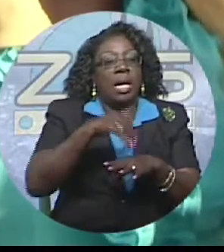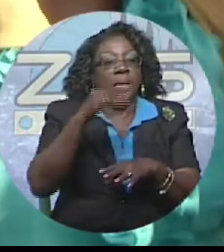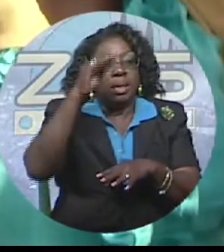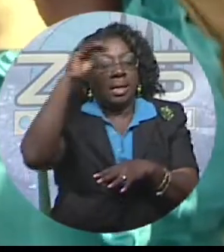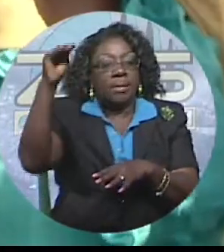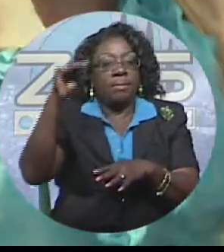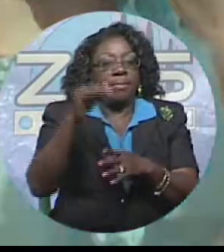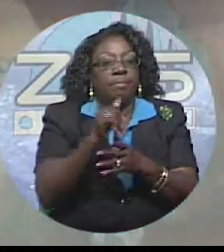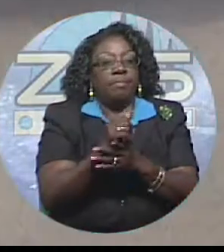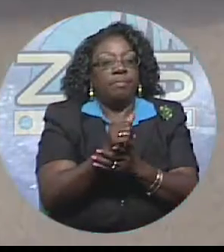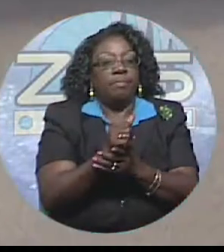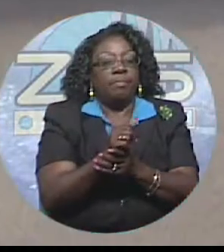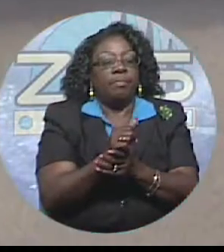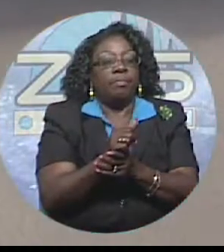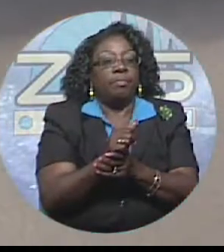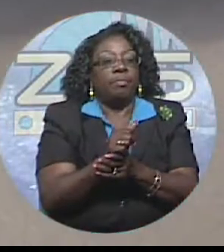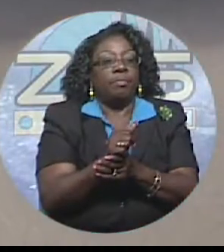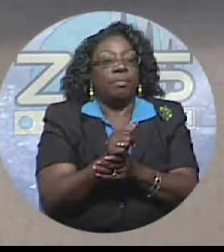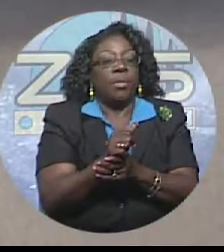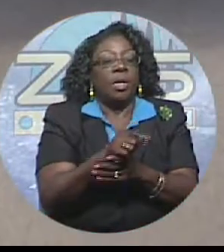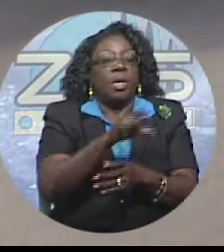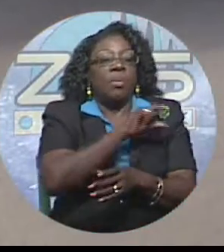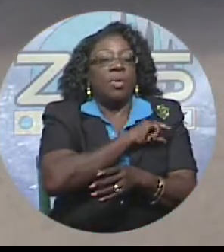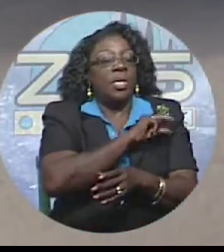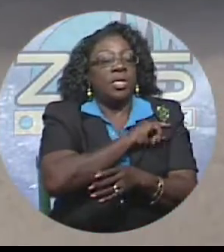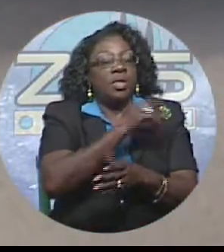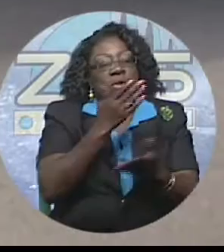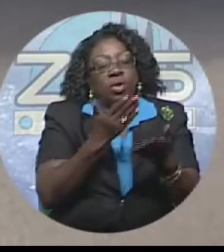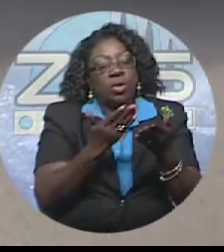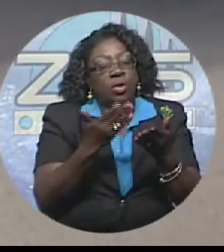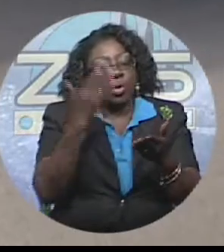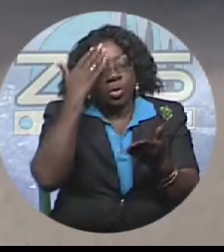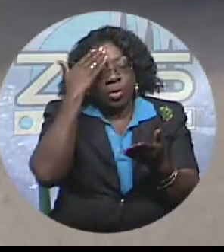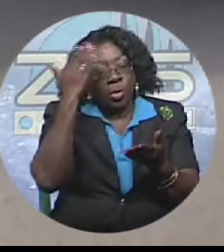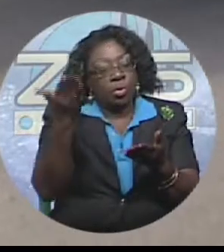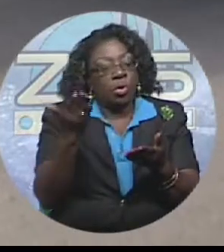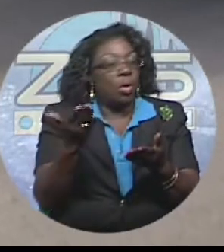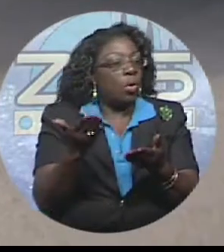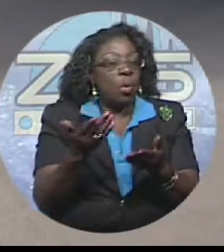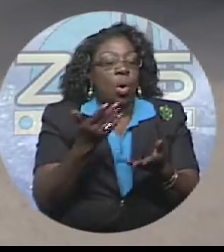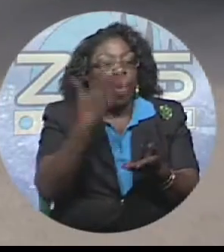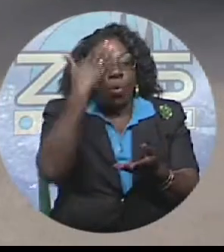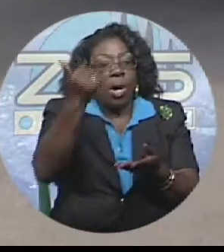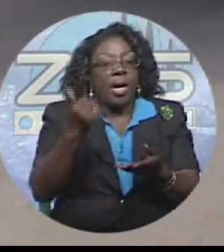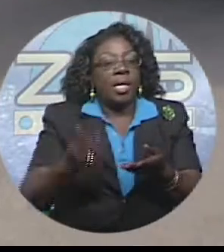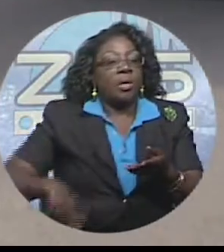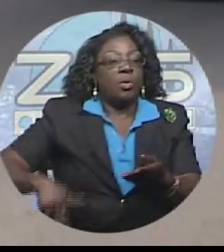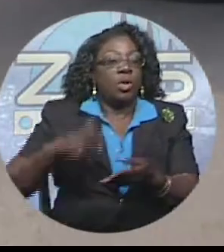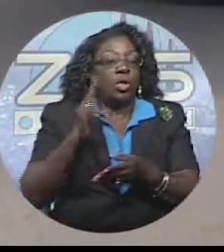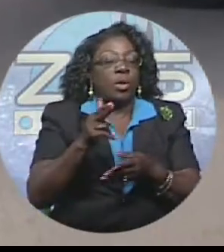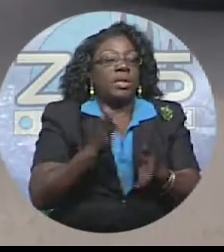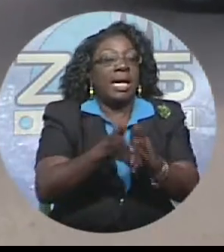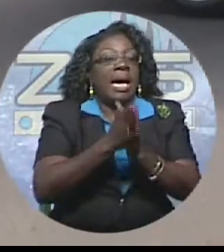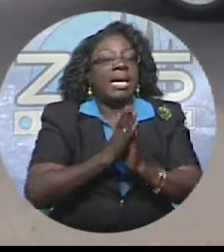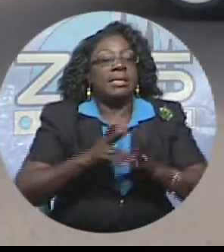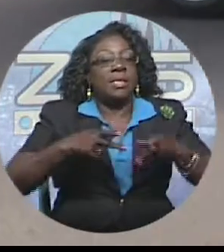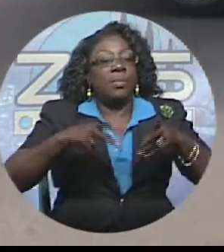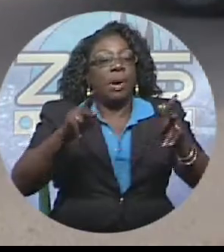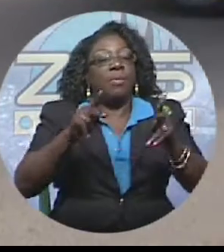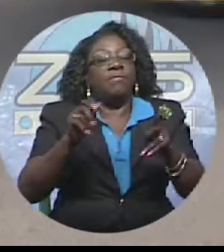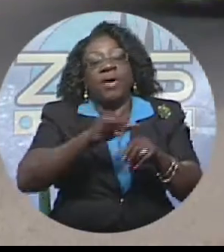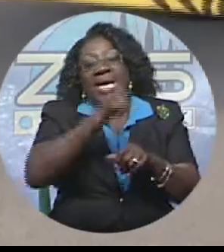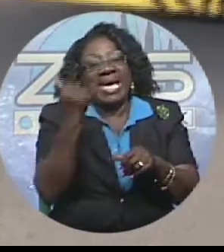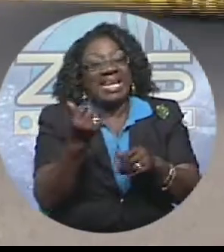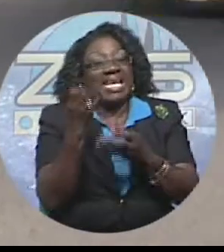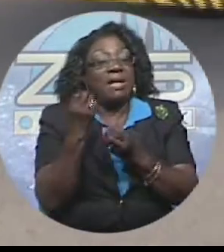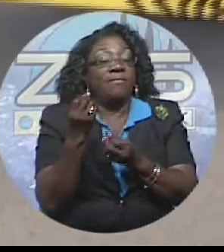direction. While police have no motive into this latest homicide, they're asking the public with any information they may have to